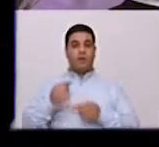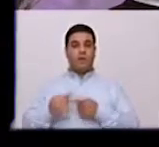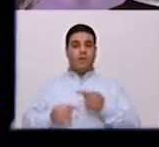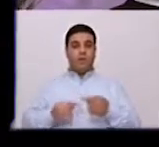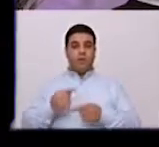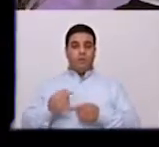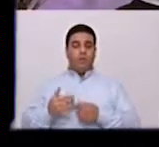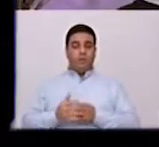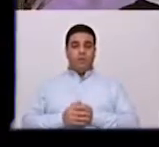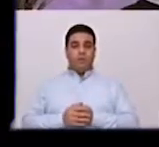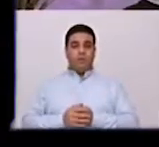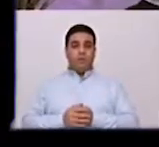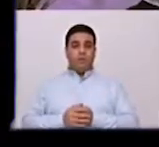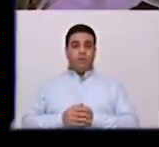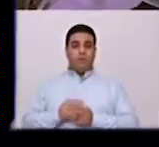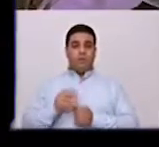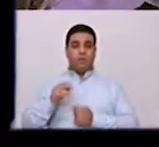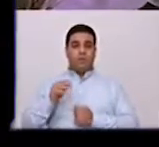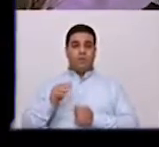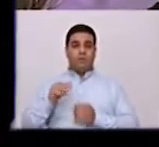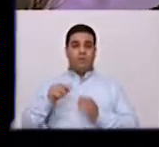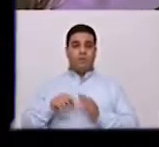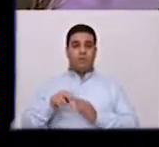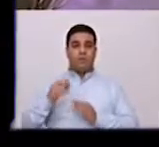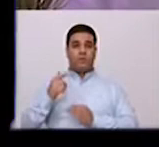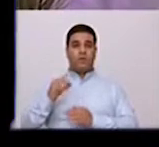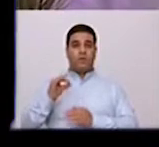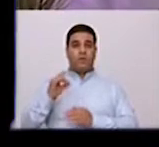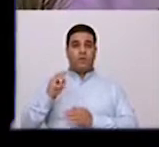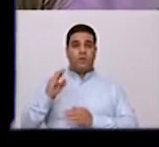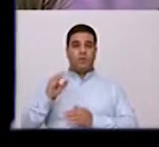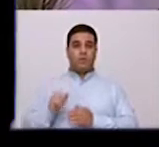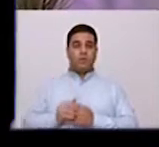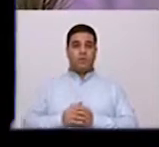Avlodda, ya'ni P F bikrosda